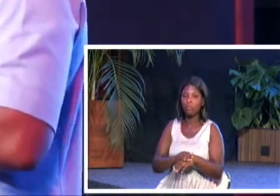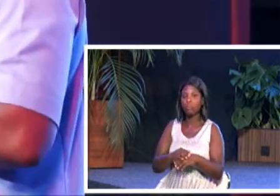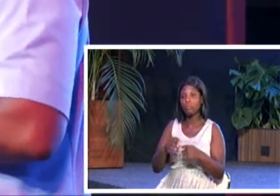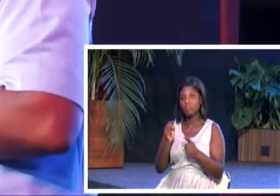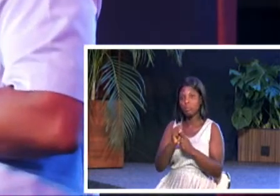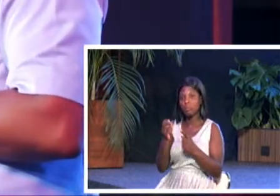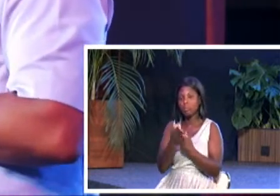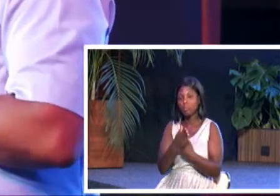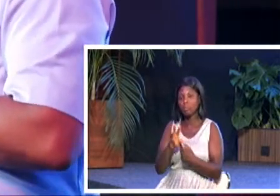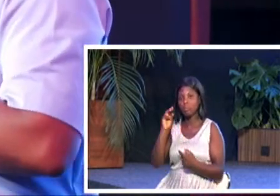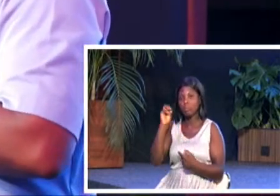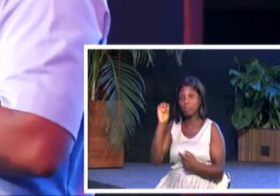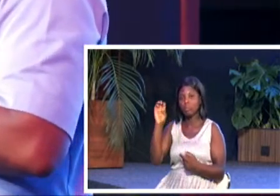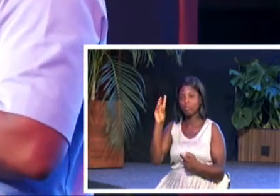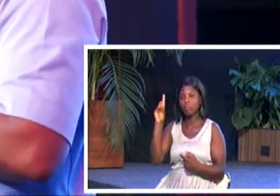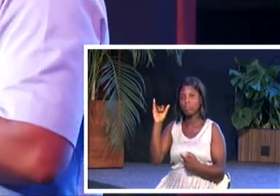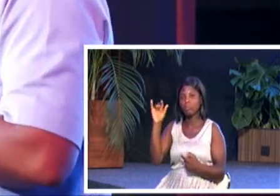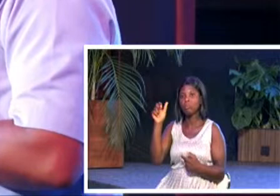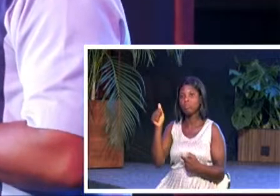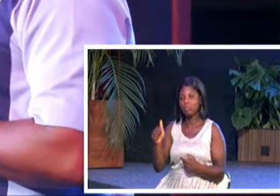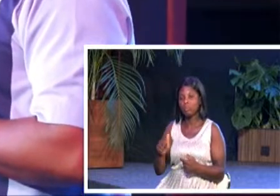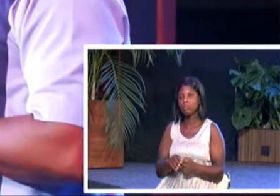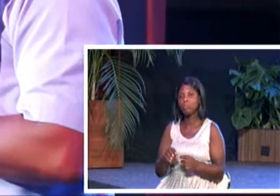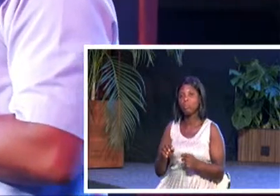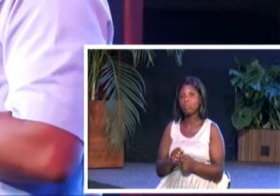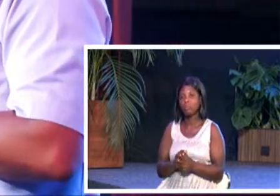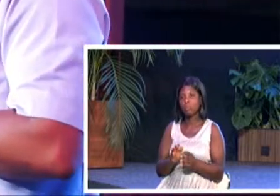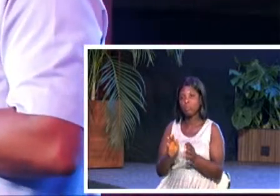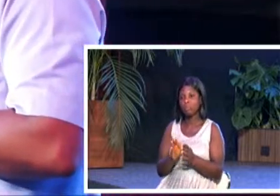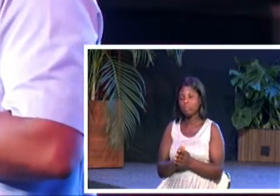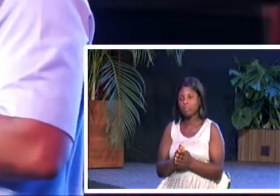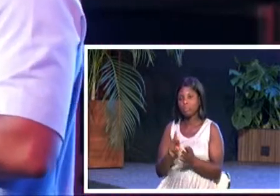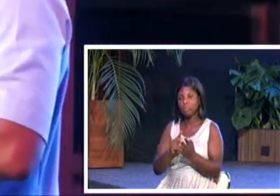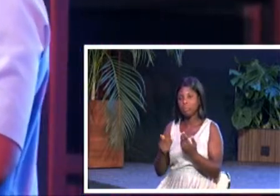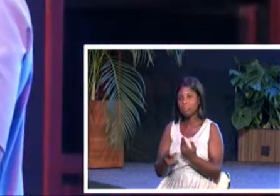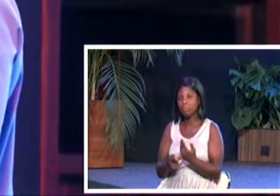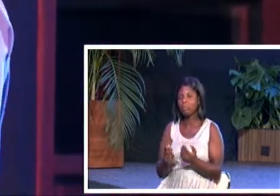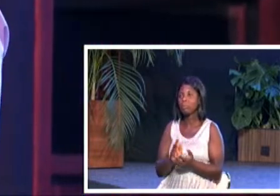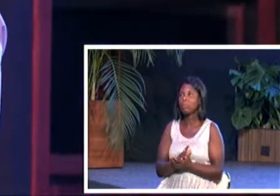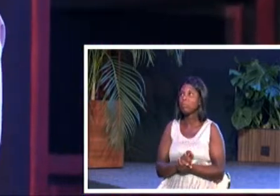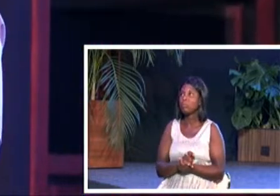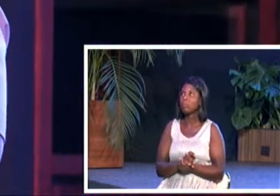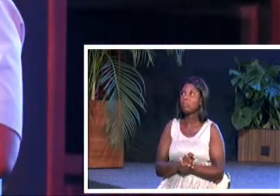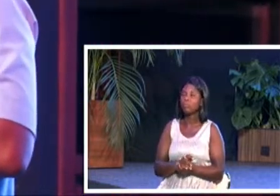have on their website, and then, of course, the number of recipients for their email channels.